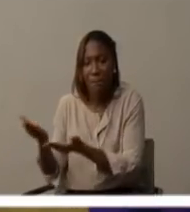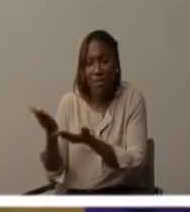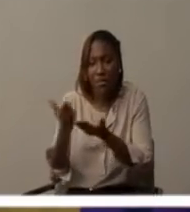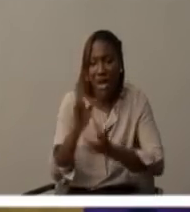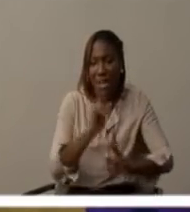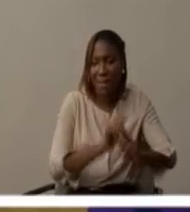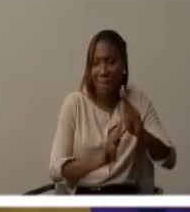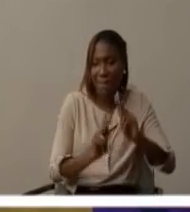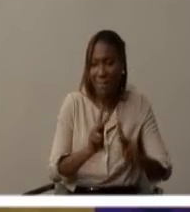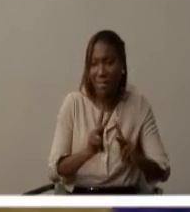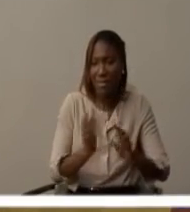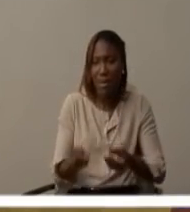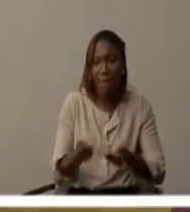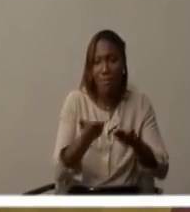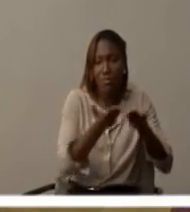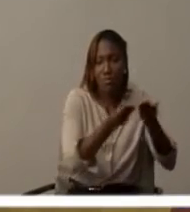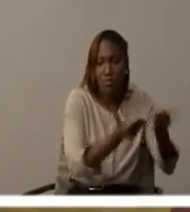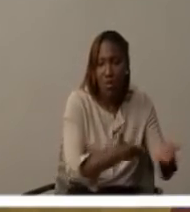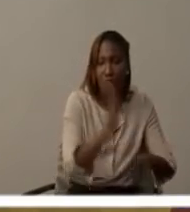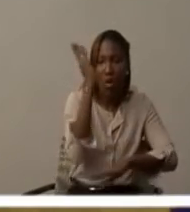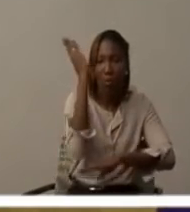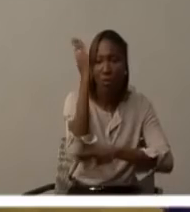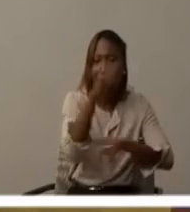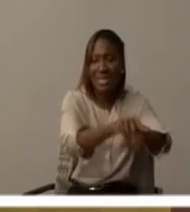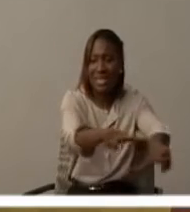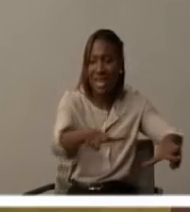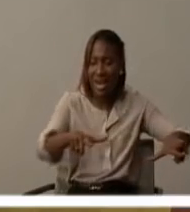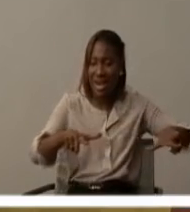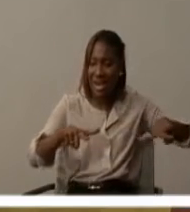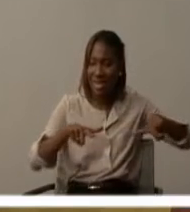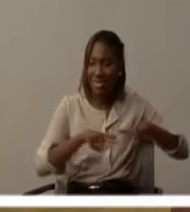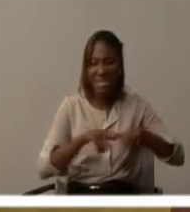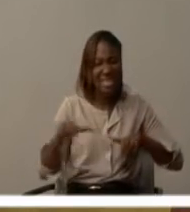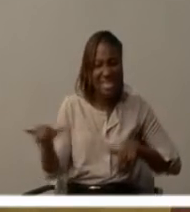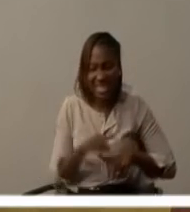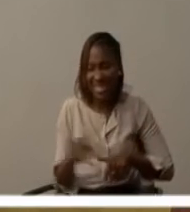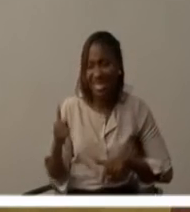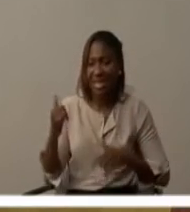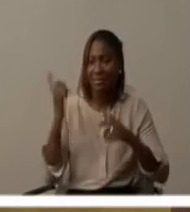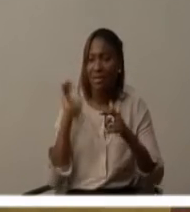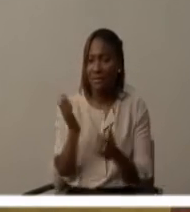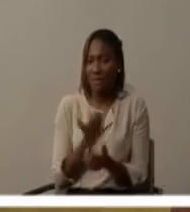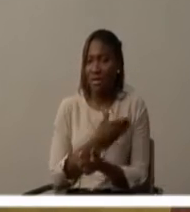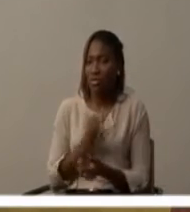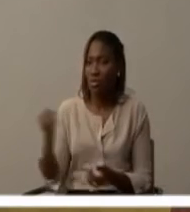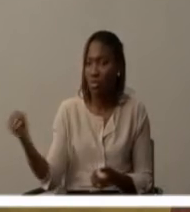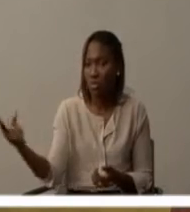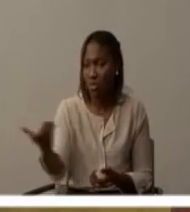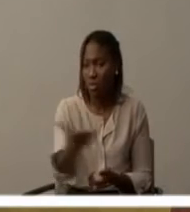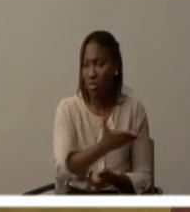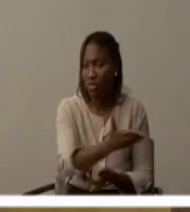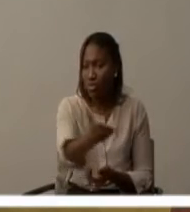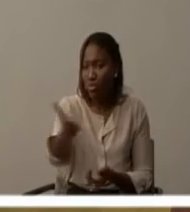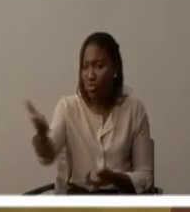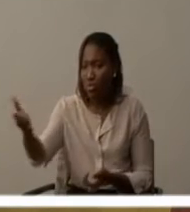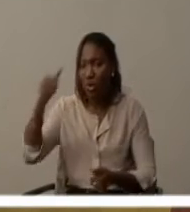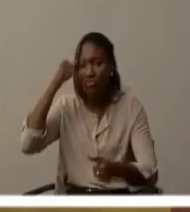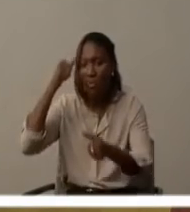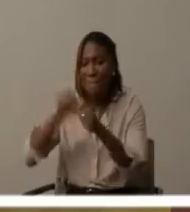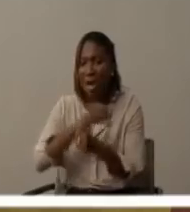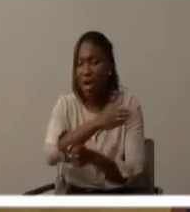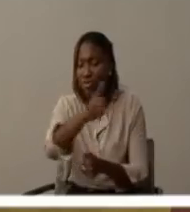promised land. And it's the same language he's using today for you and for me to remind us that this sickness will not